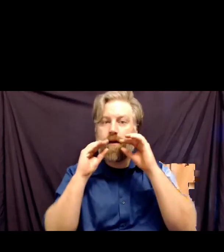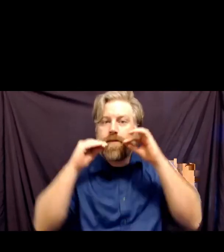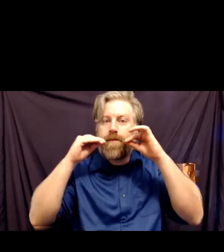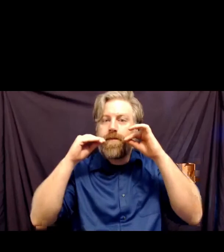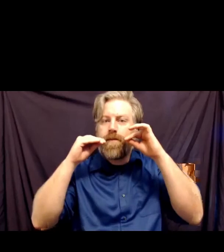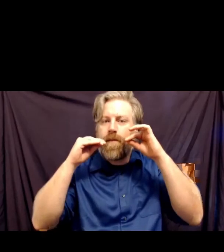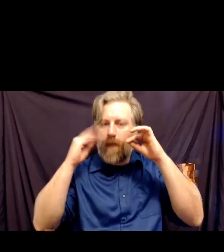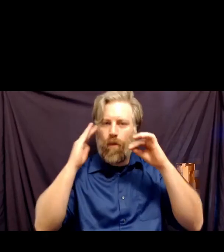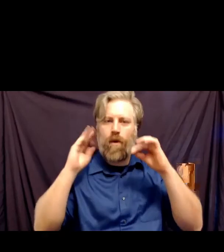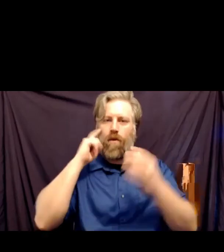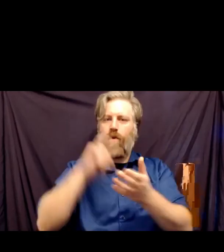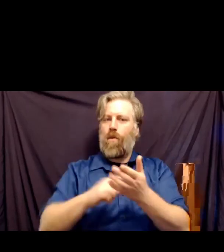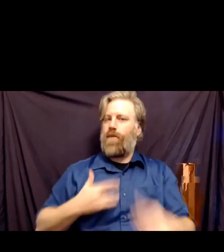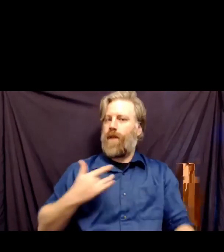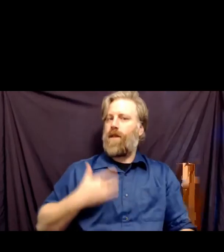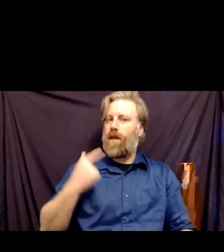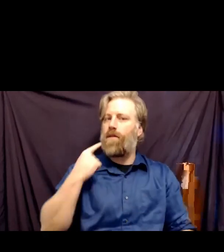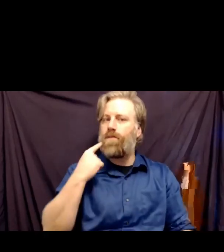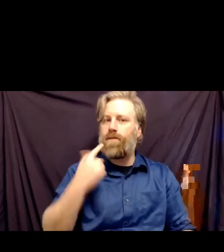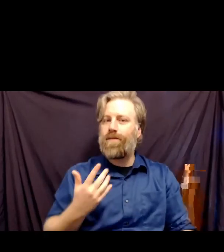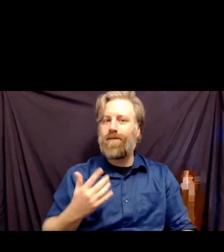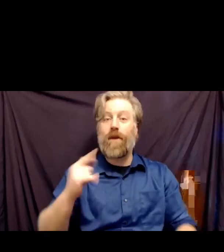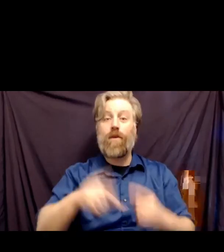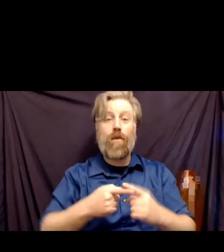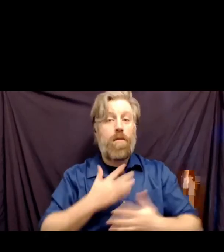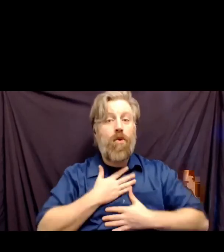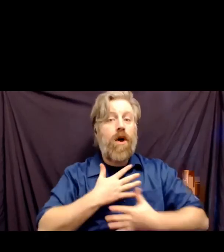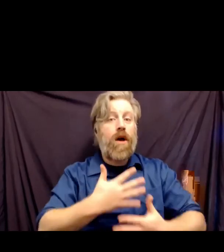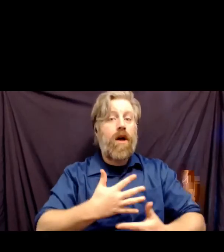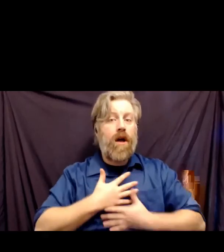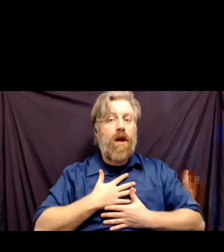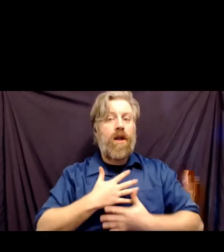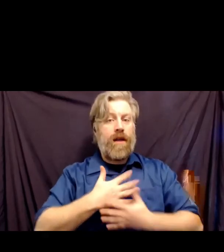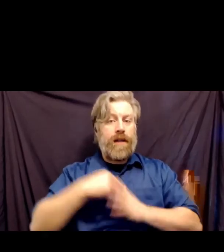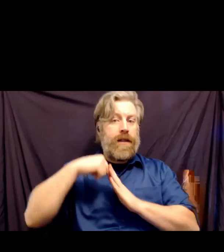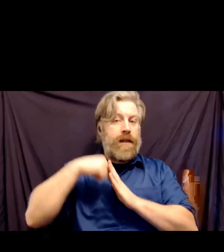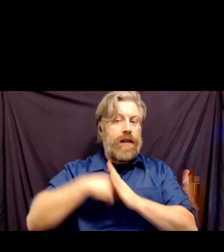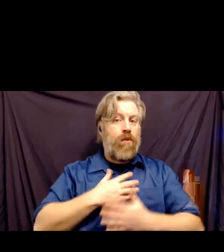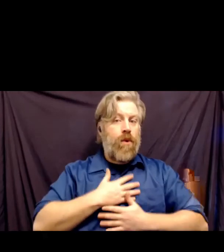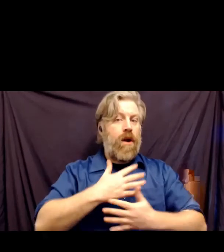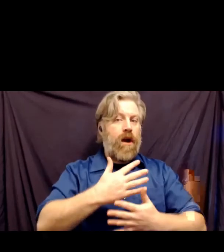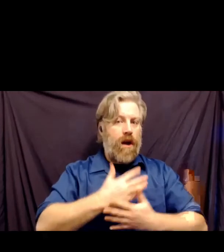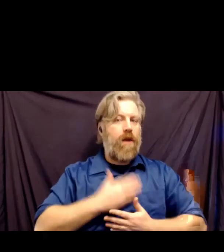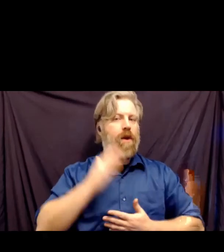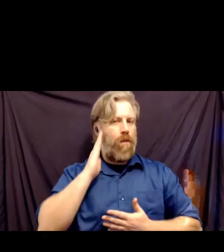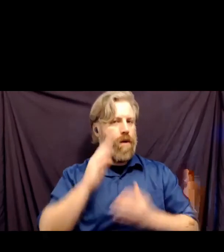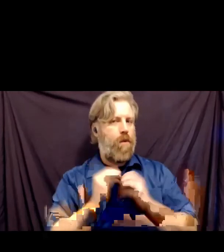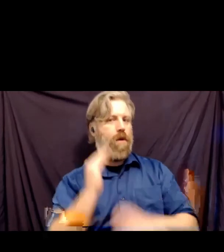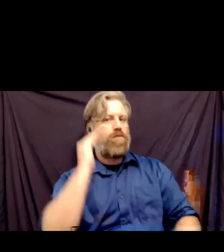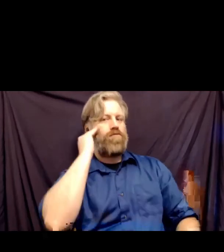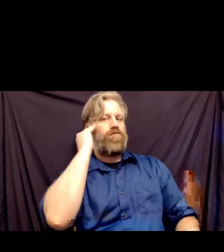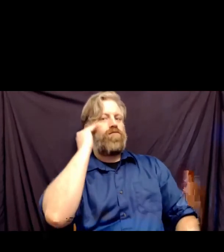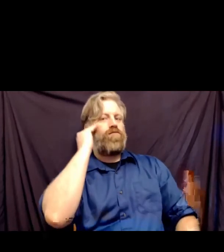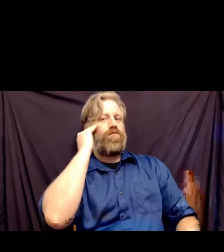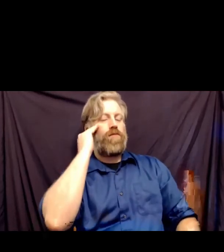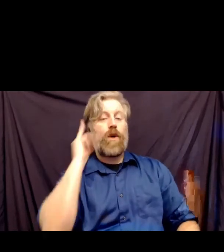smile, what it's like to be breathing deeply. And so when we do this exercise, generally what we do it